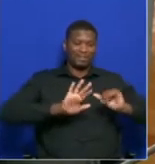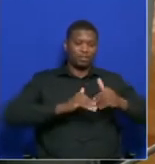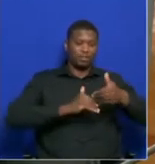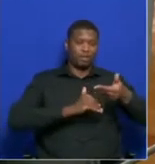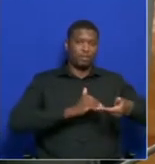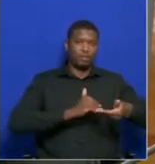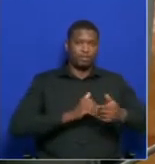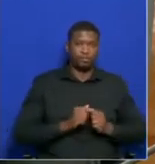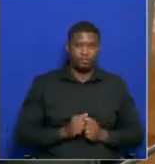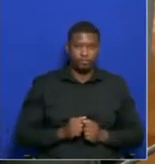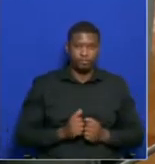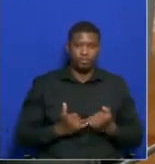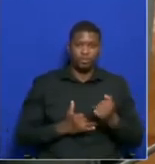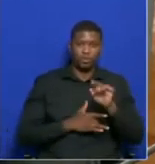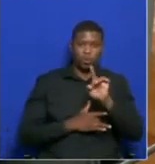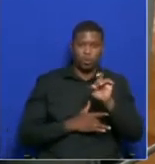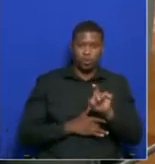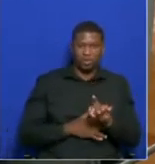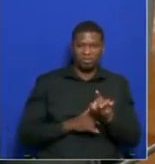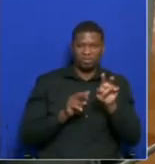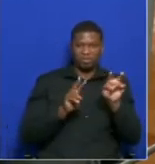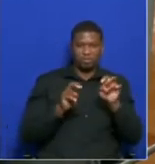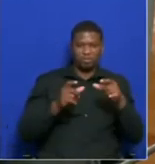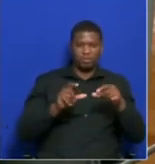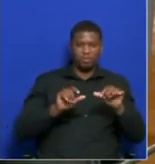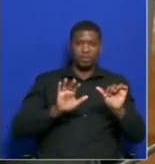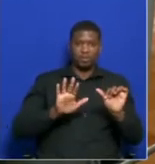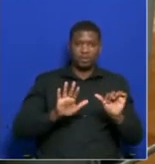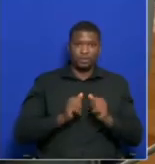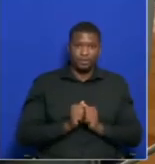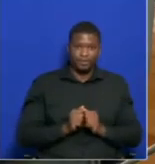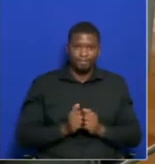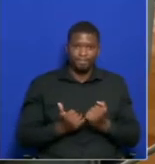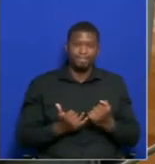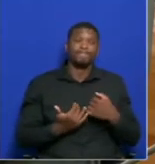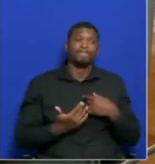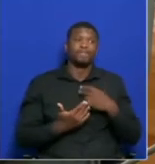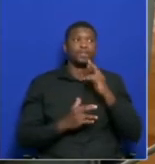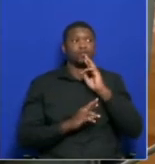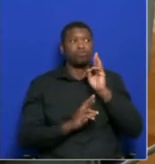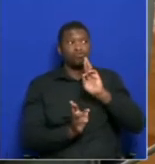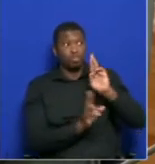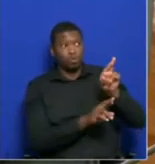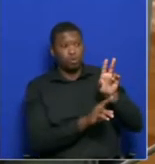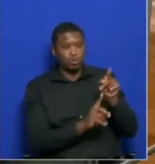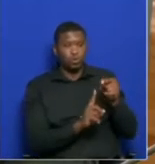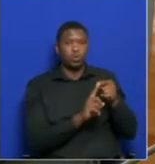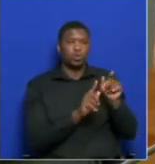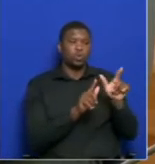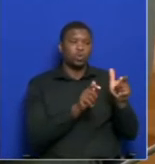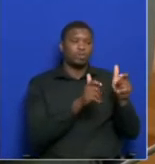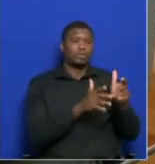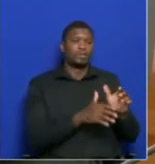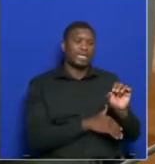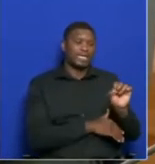Question under paragraph 6, written response to Commissioner's piece, email letter to 12, who approved the